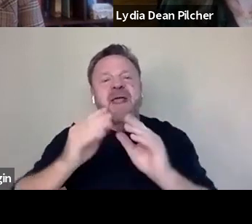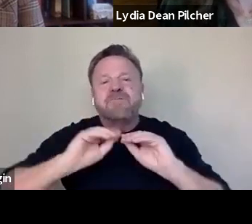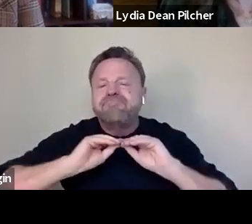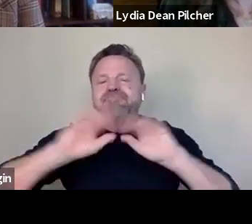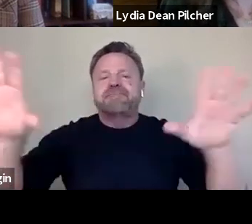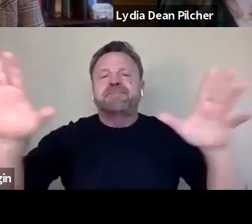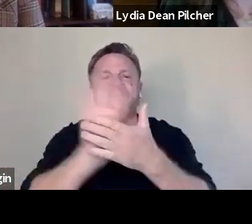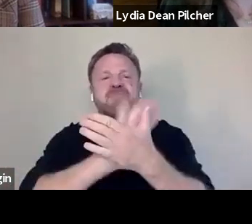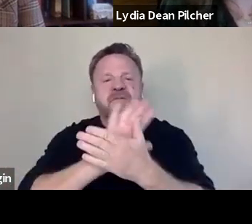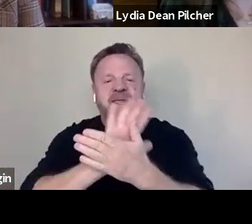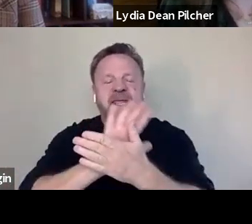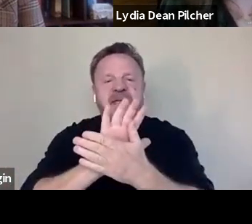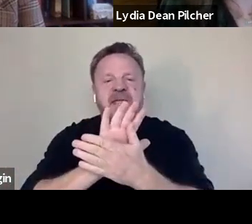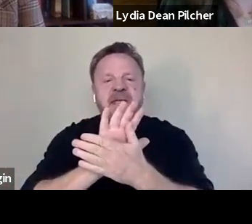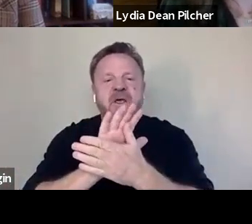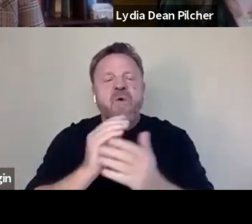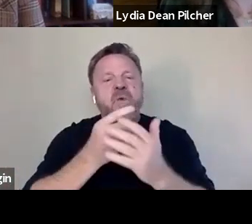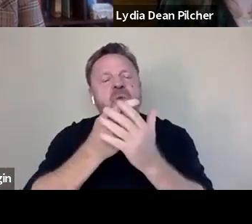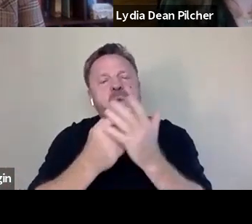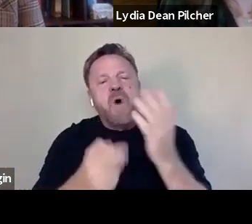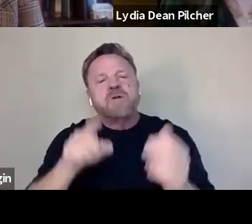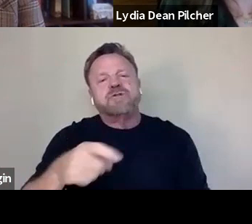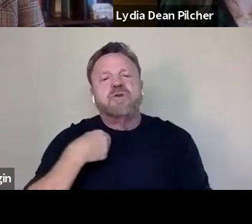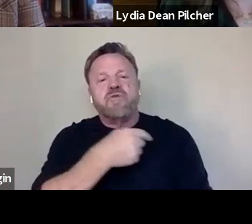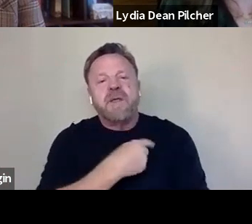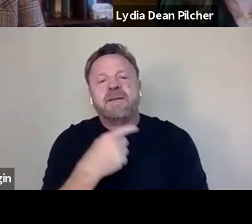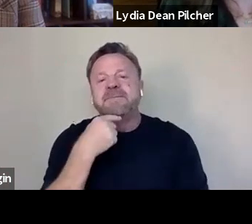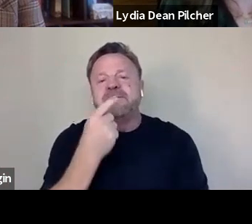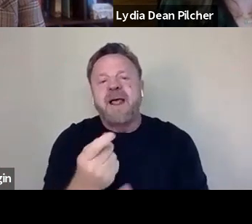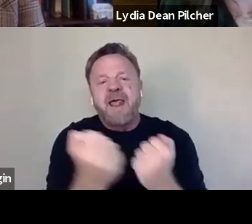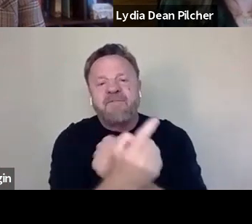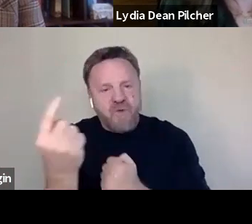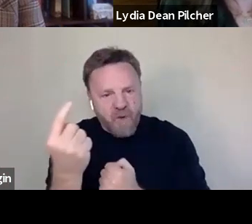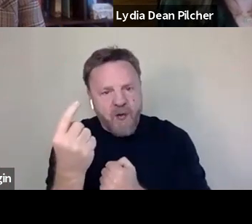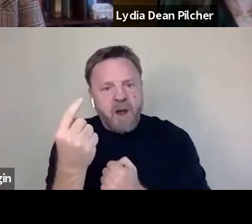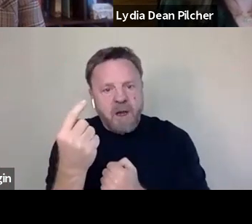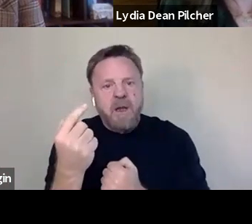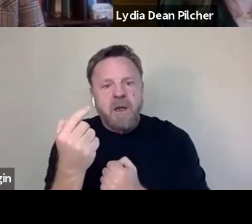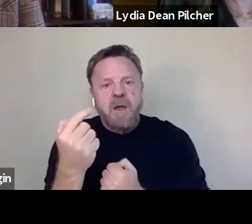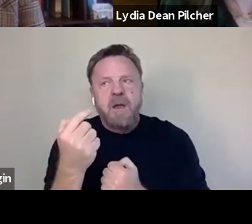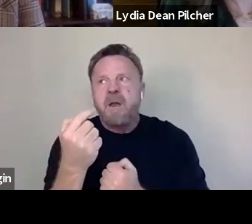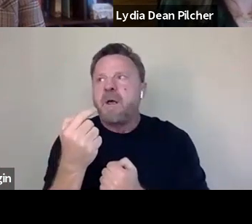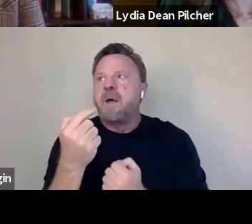there? What should we tell everyone who's on